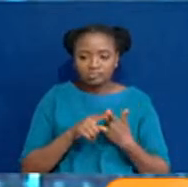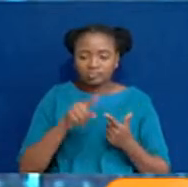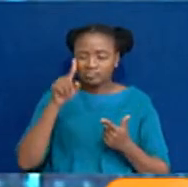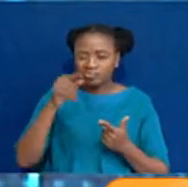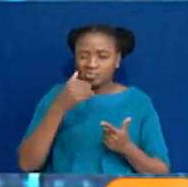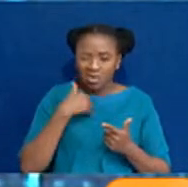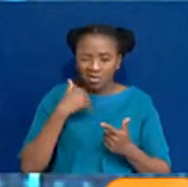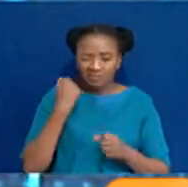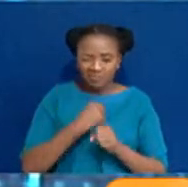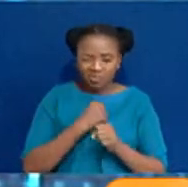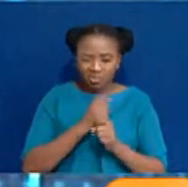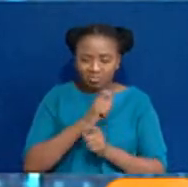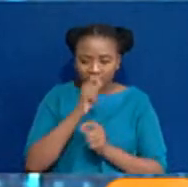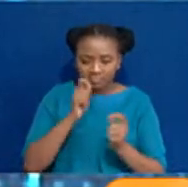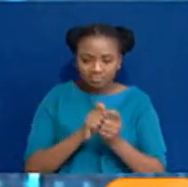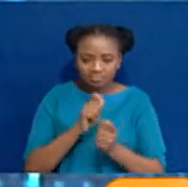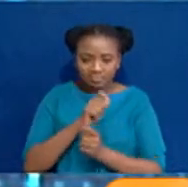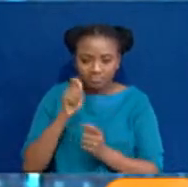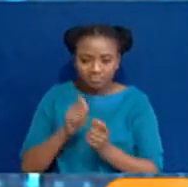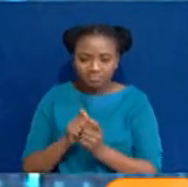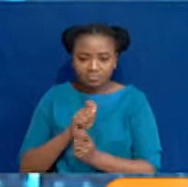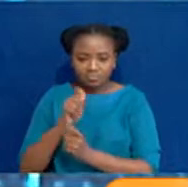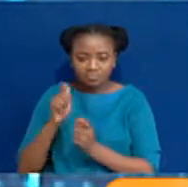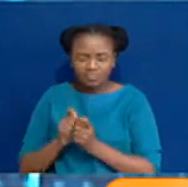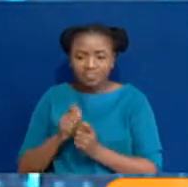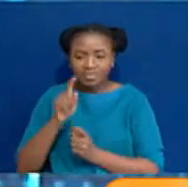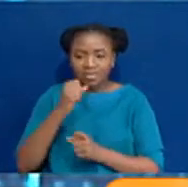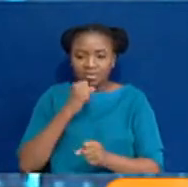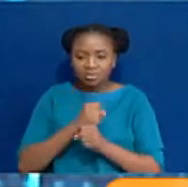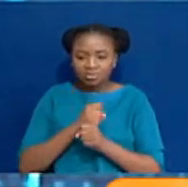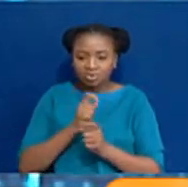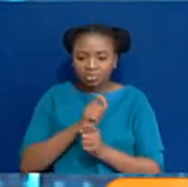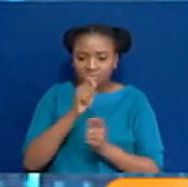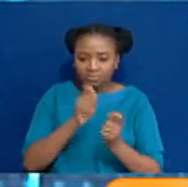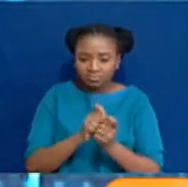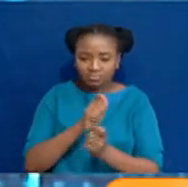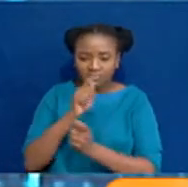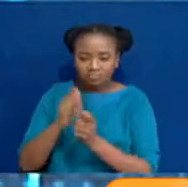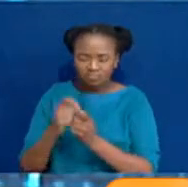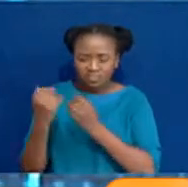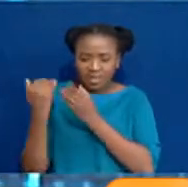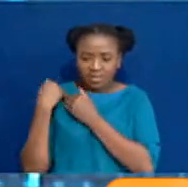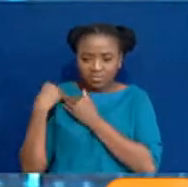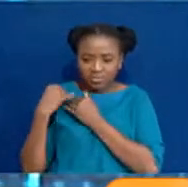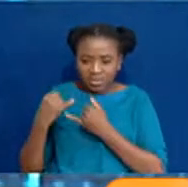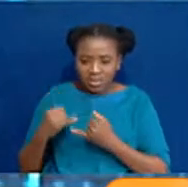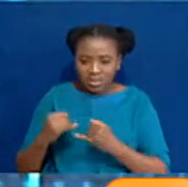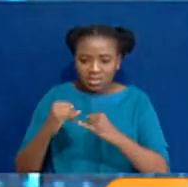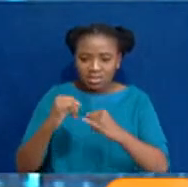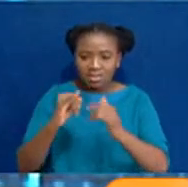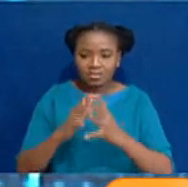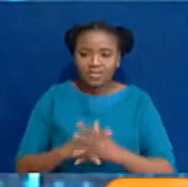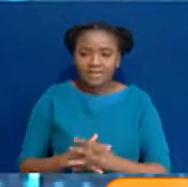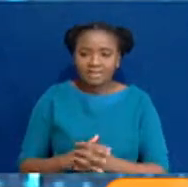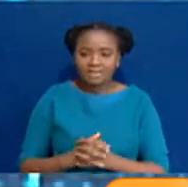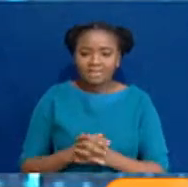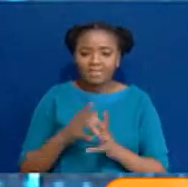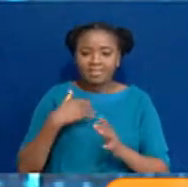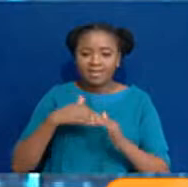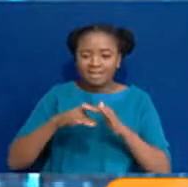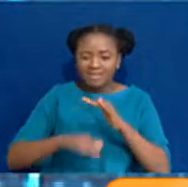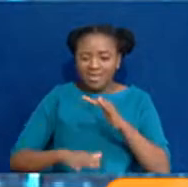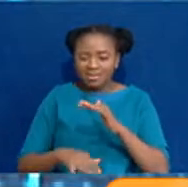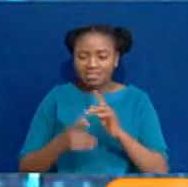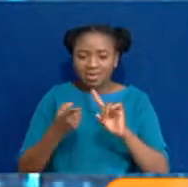job specifications. Job specifications entail or articulate the minimum standards by way